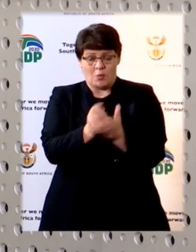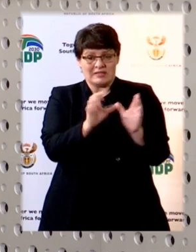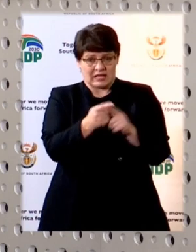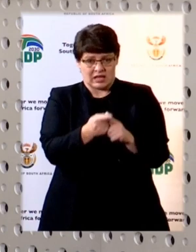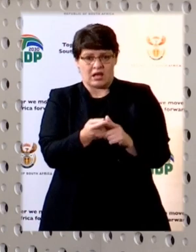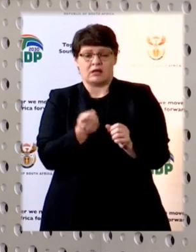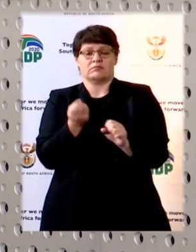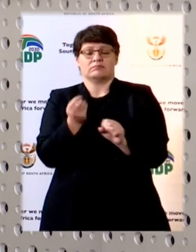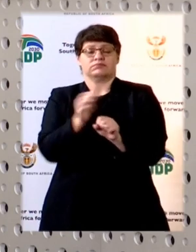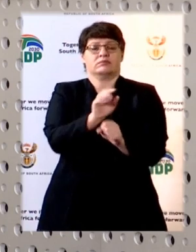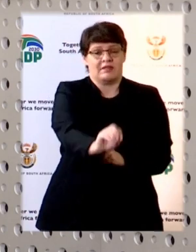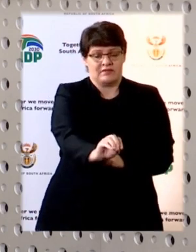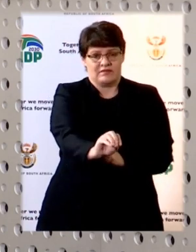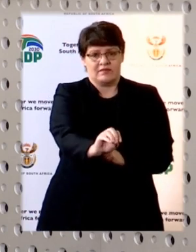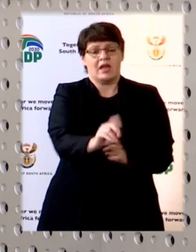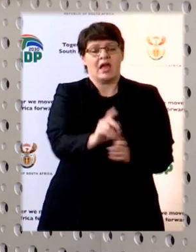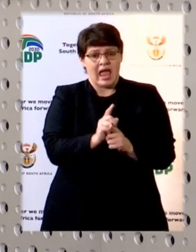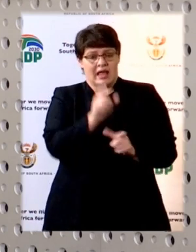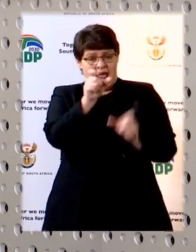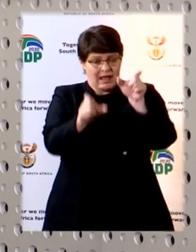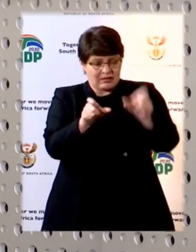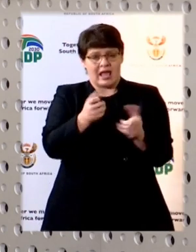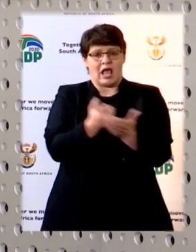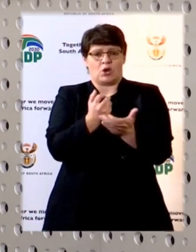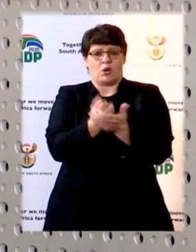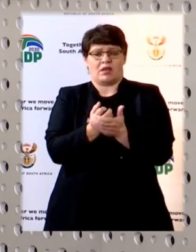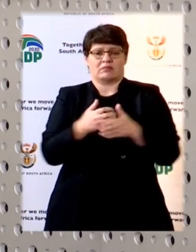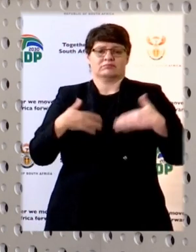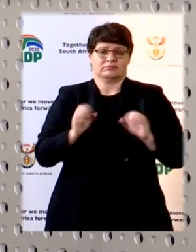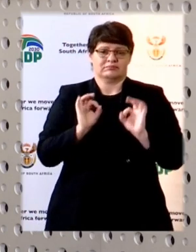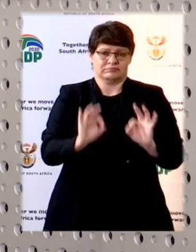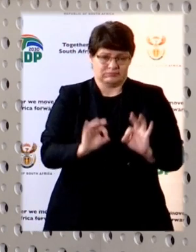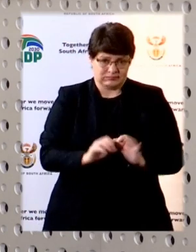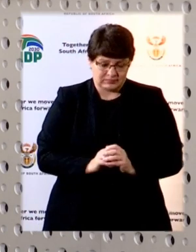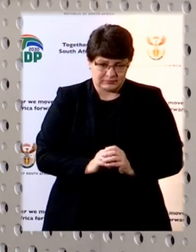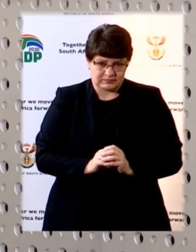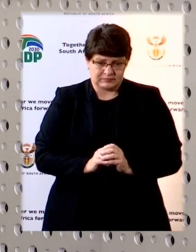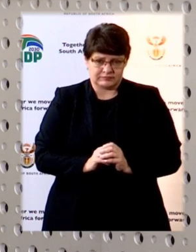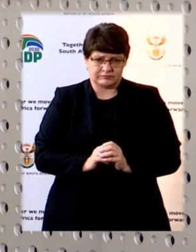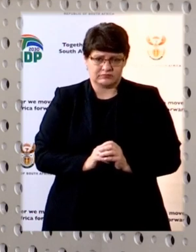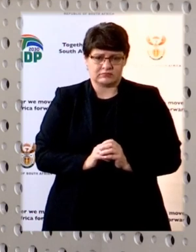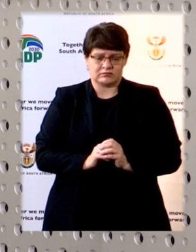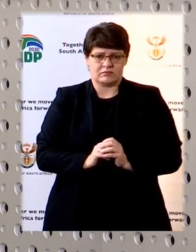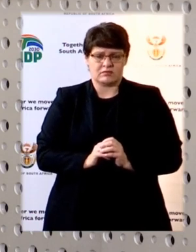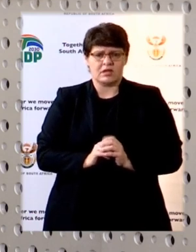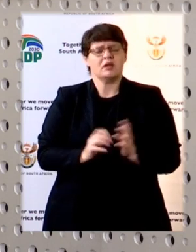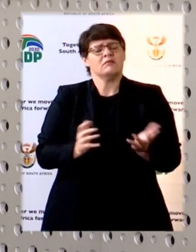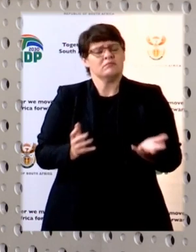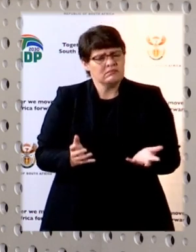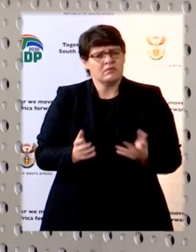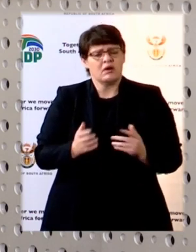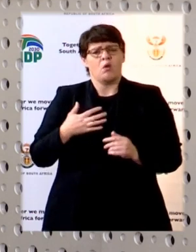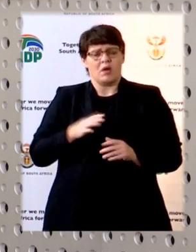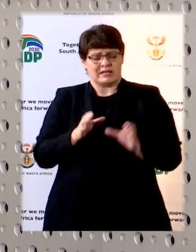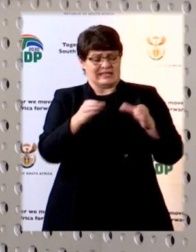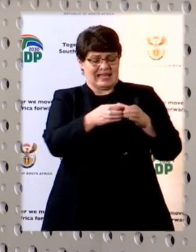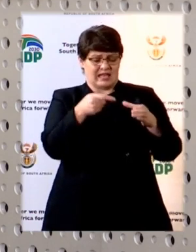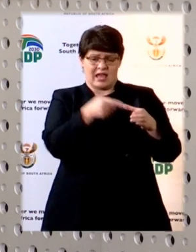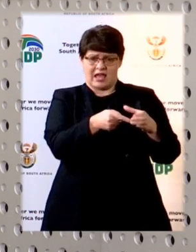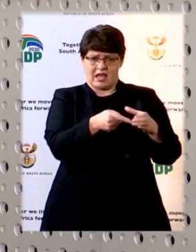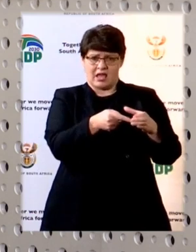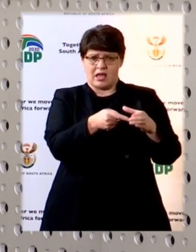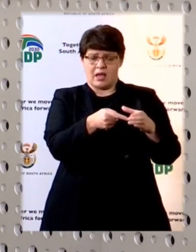promote human development and well-being. It had been expected that, in some cases, a sector would not be